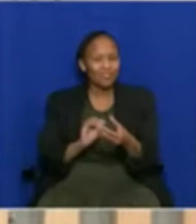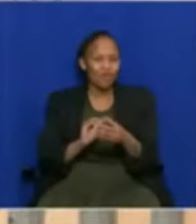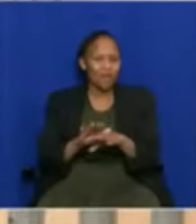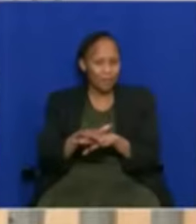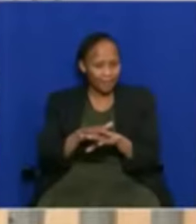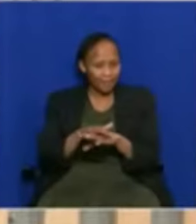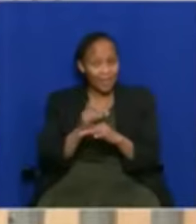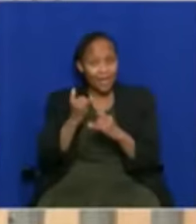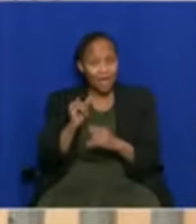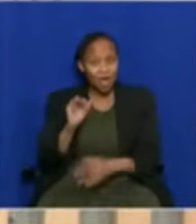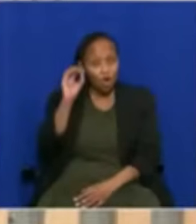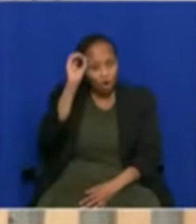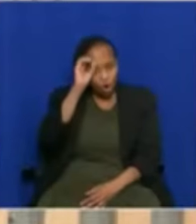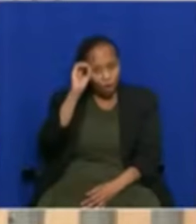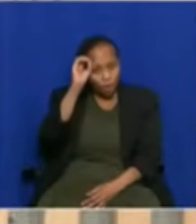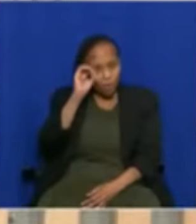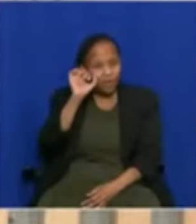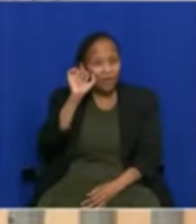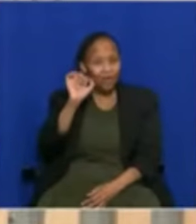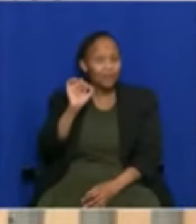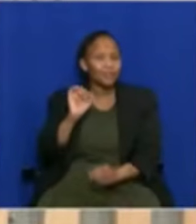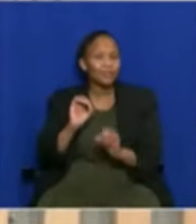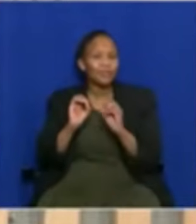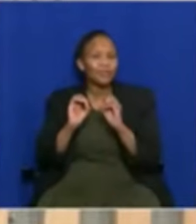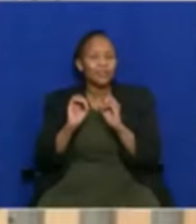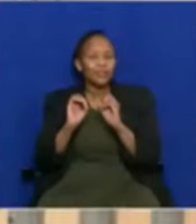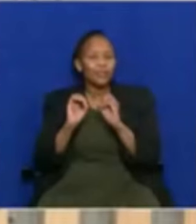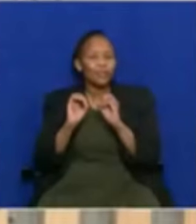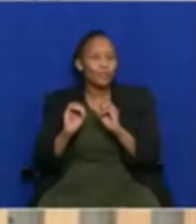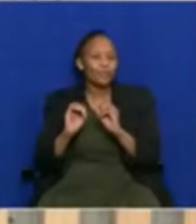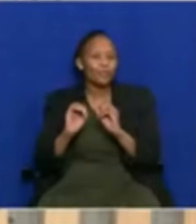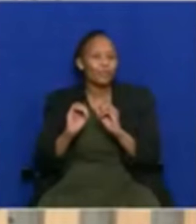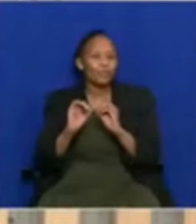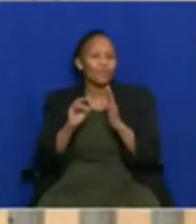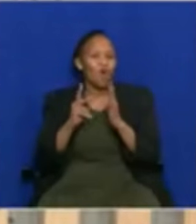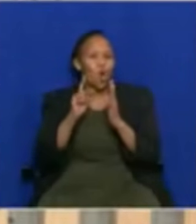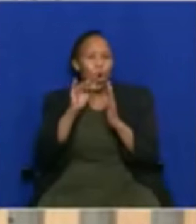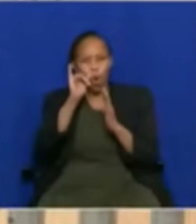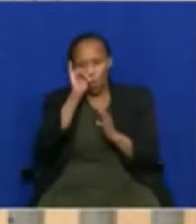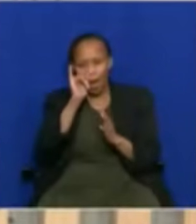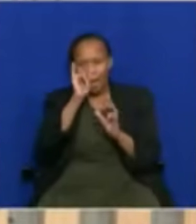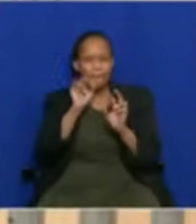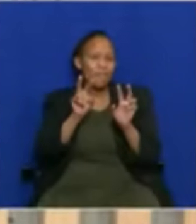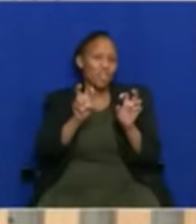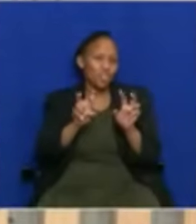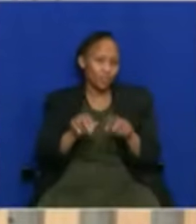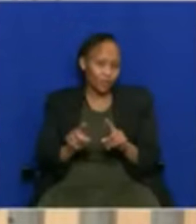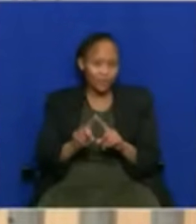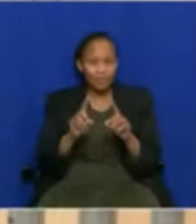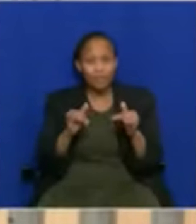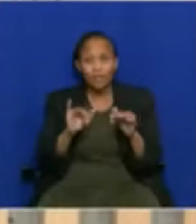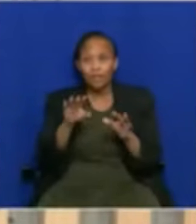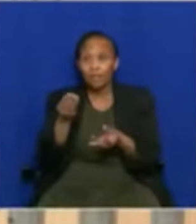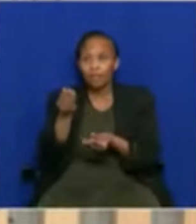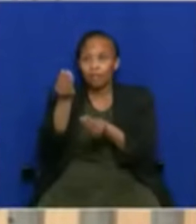the elements of a crime, but directs all the dockets to legal services for an opinion.